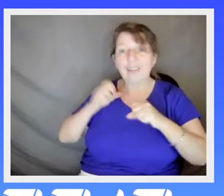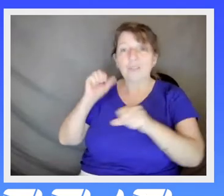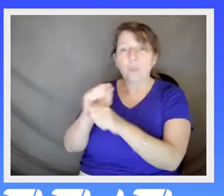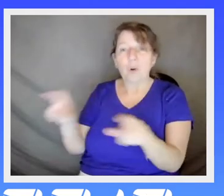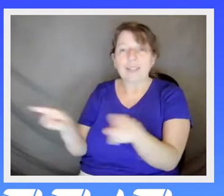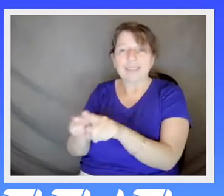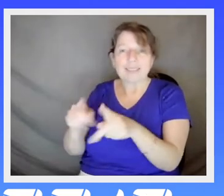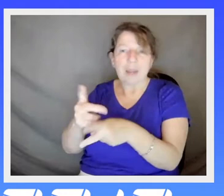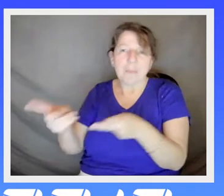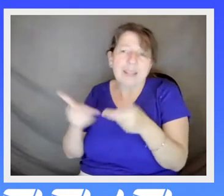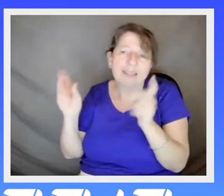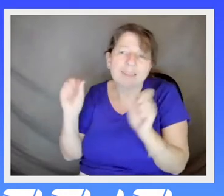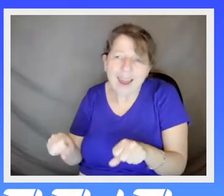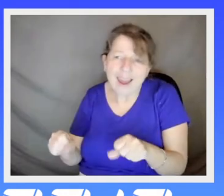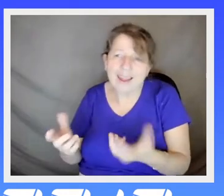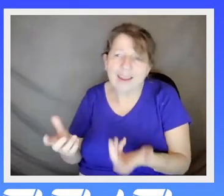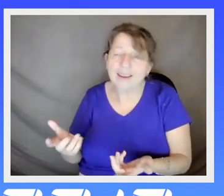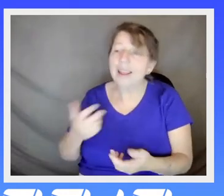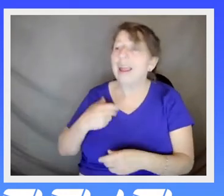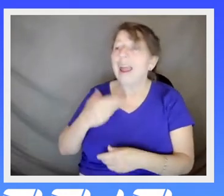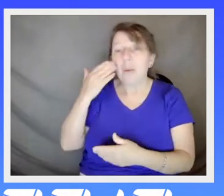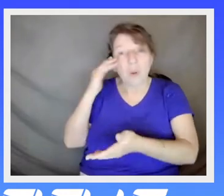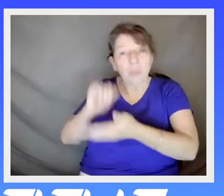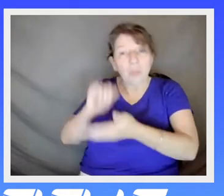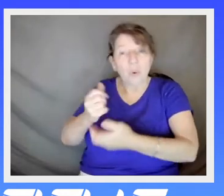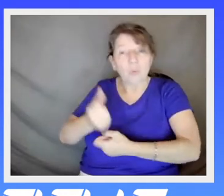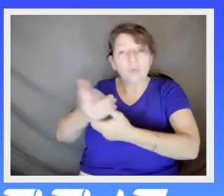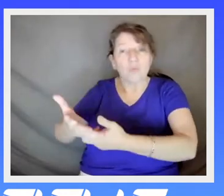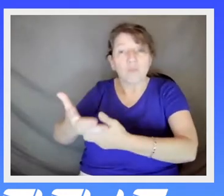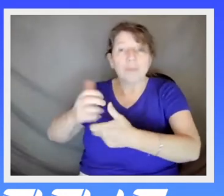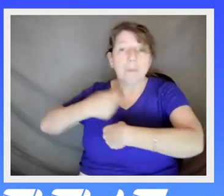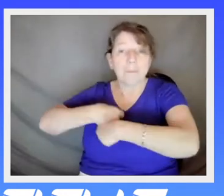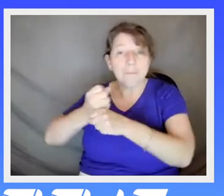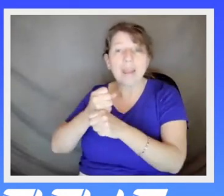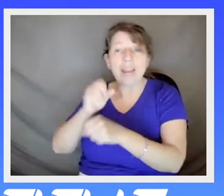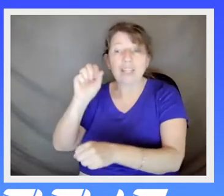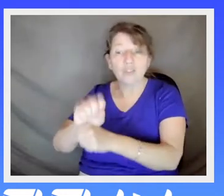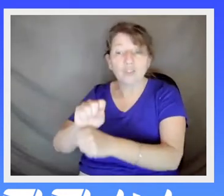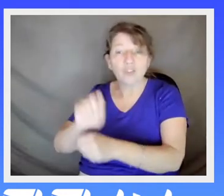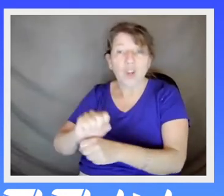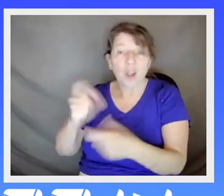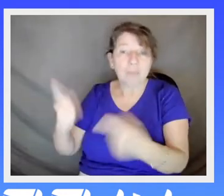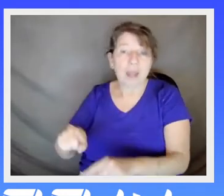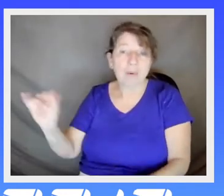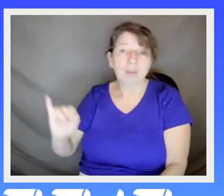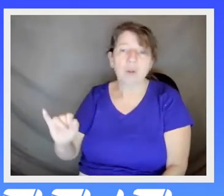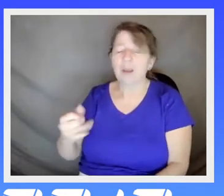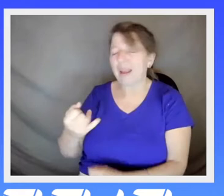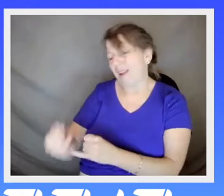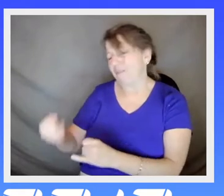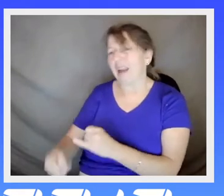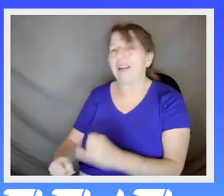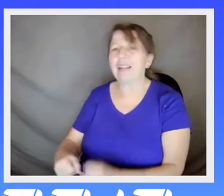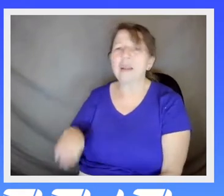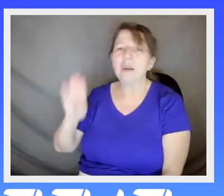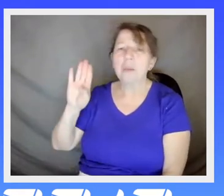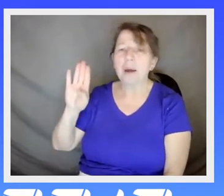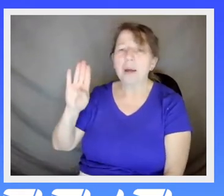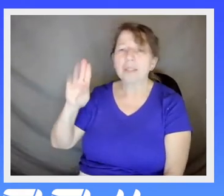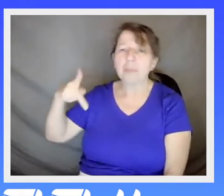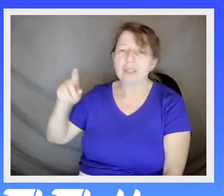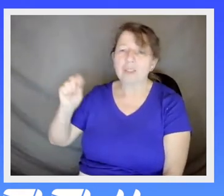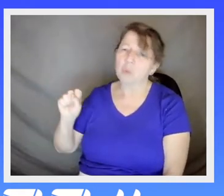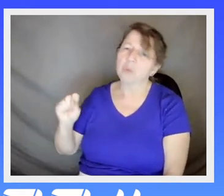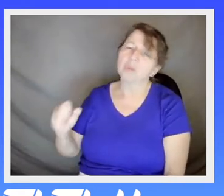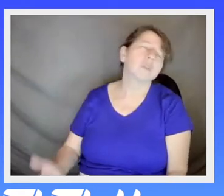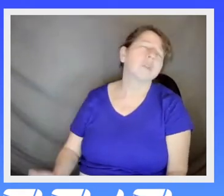and organizations create jobs. And then lastly, Boston Public Schools. Every child should have access to arts